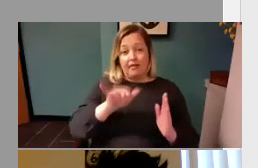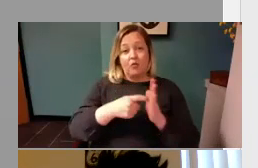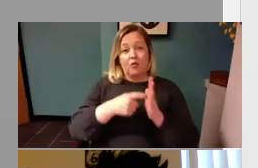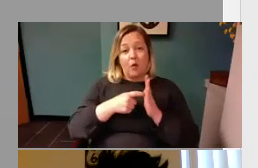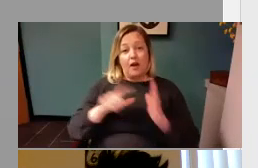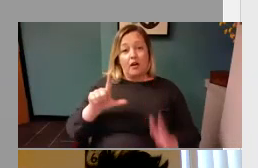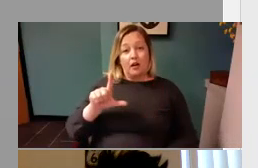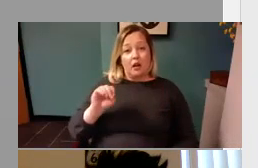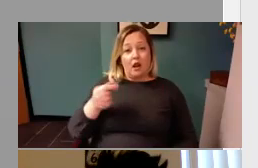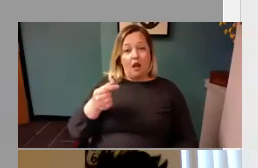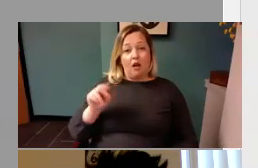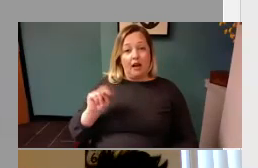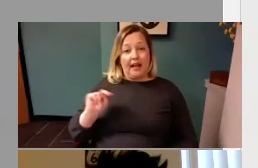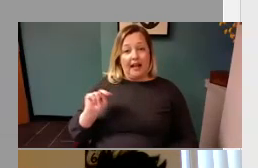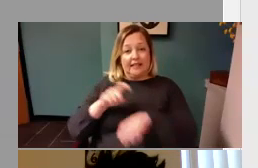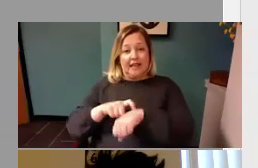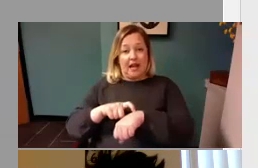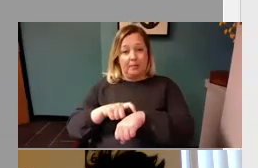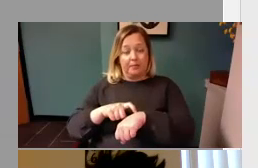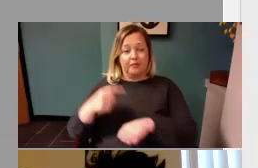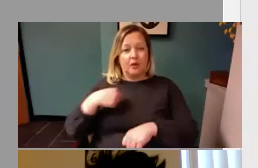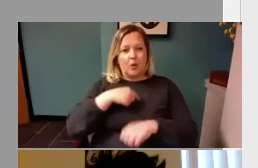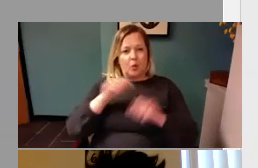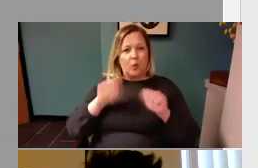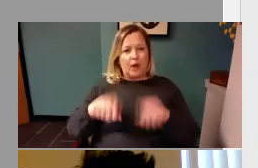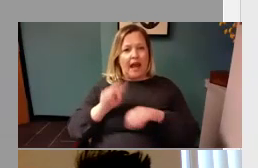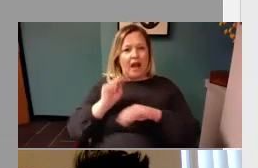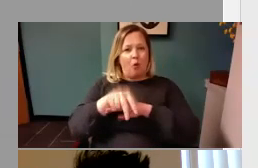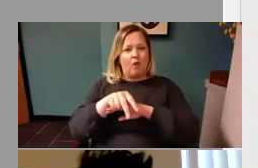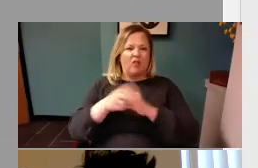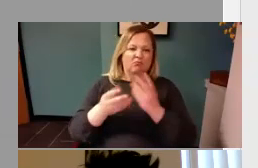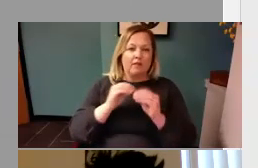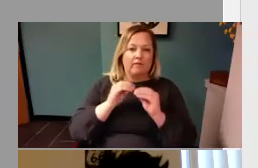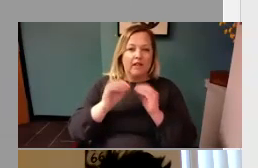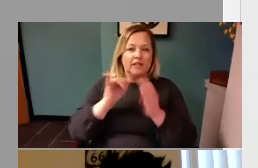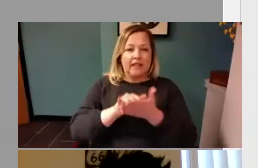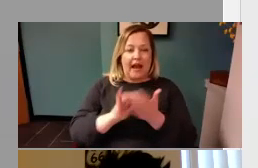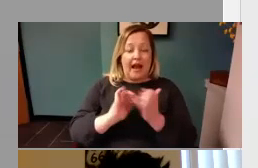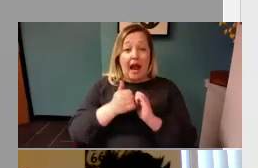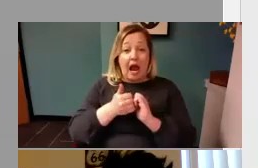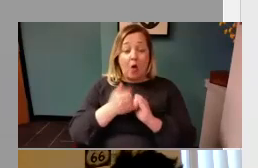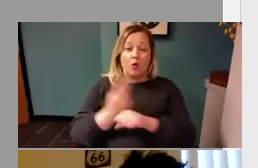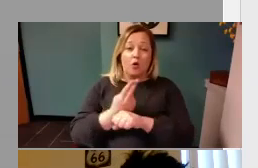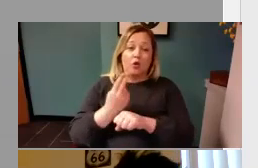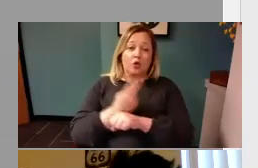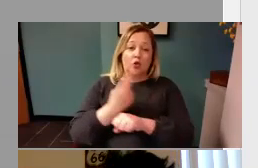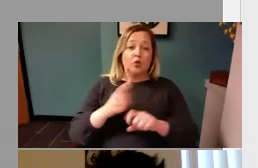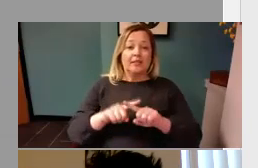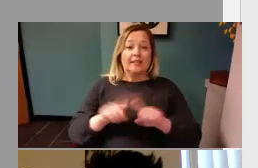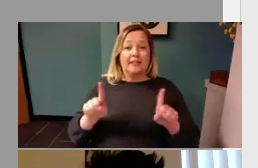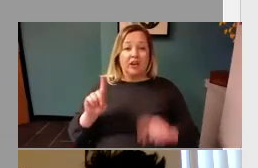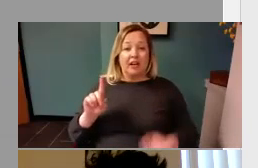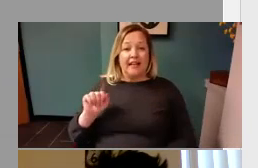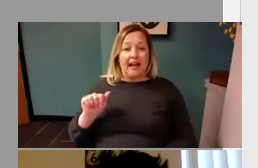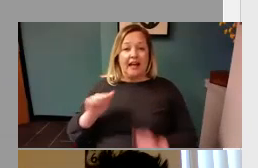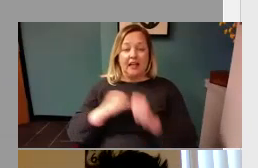somehow overlook or fix that by using a different data structure that basically said that instead of